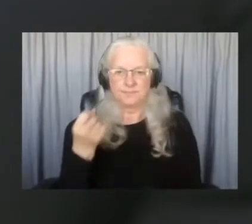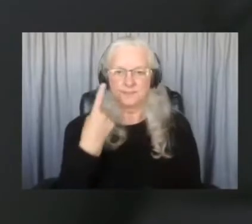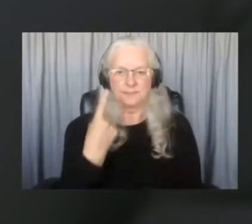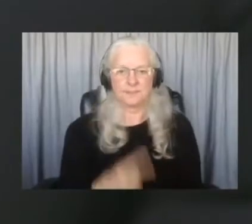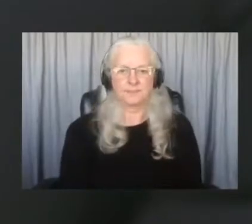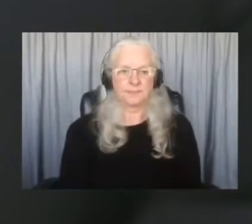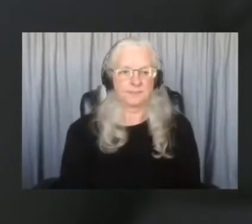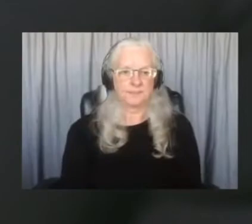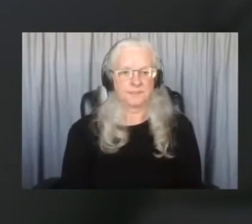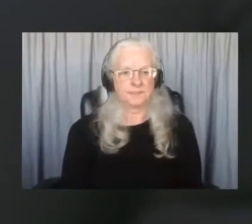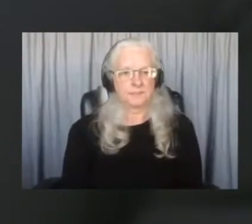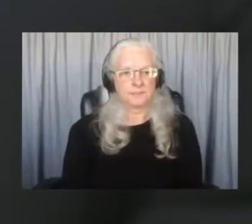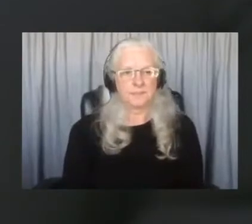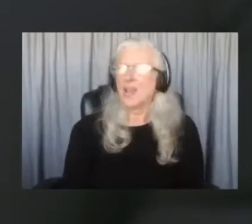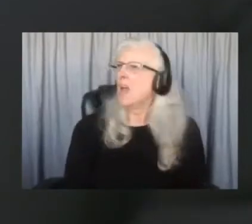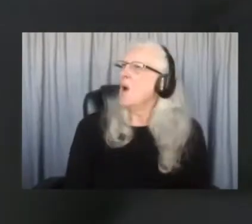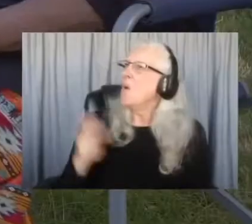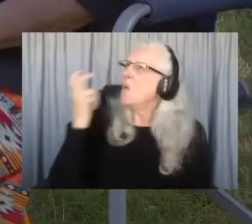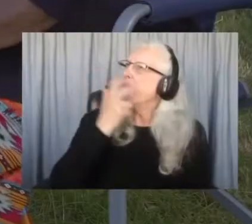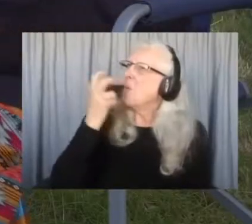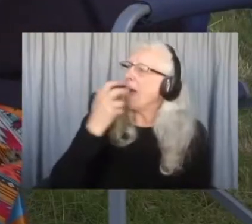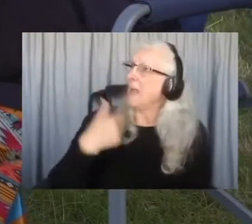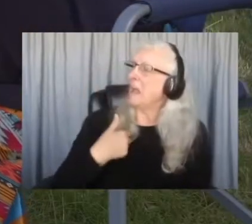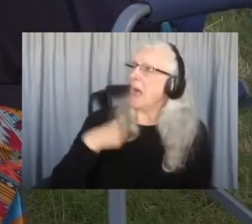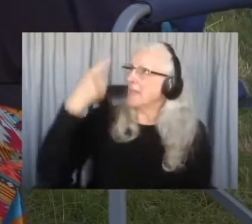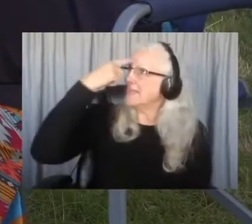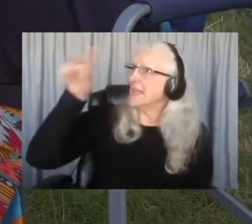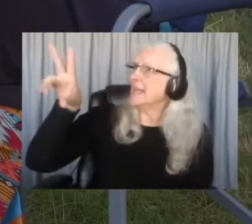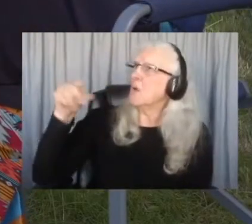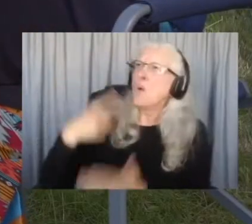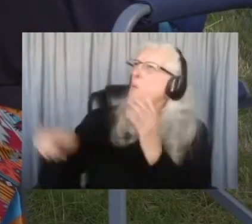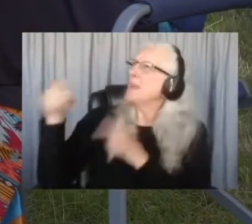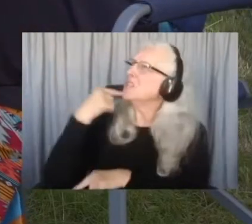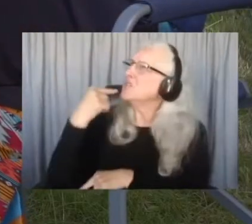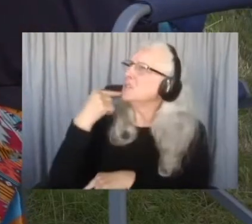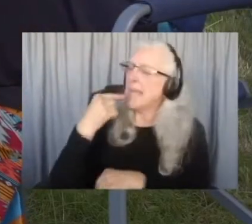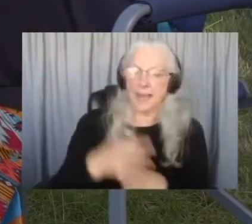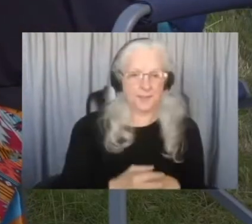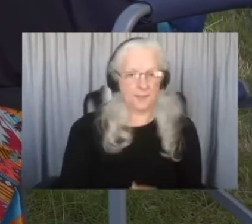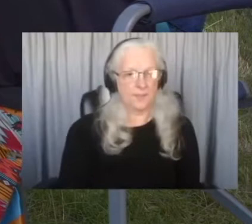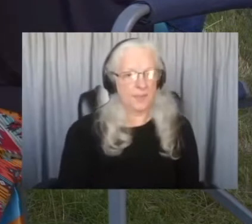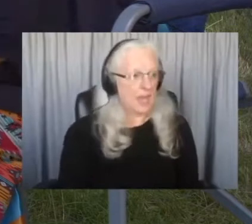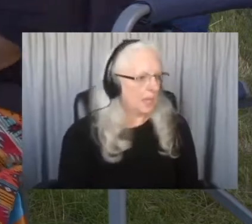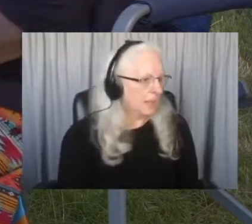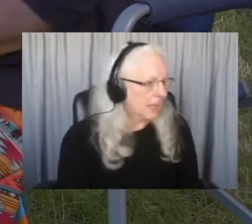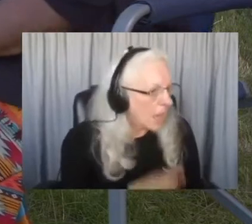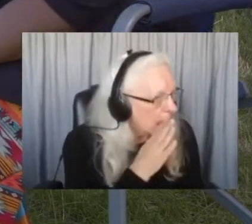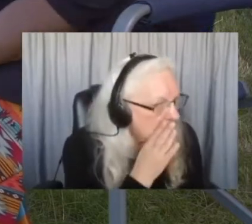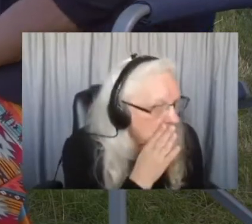Wow, I'll take that as a no. What did you say? I will never forget how to speak my